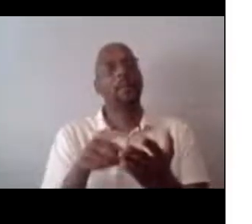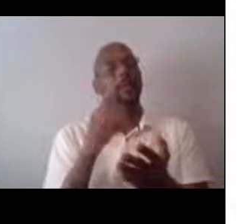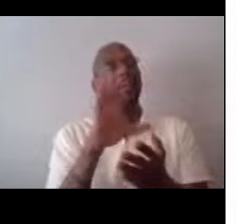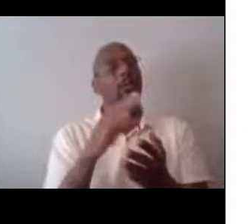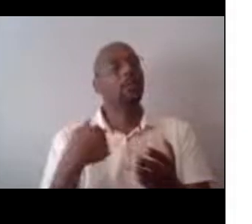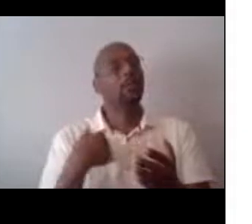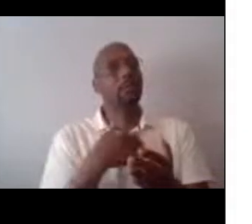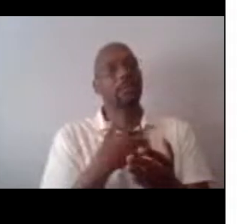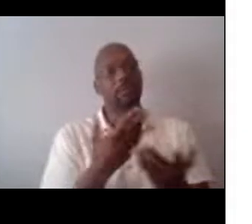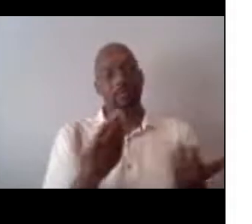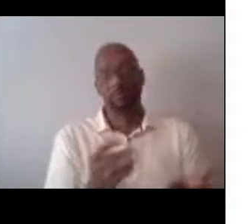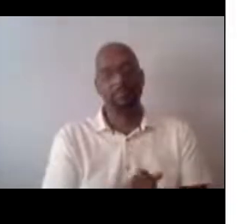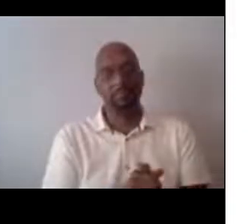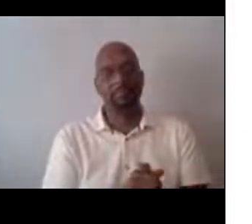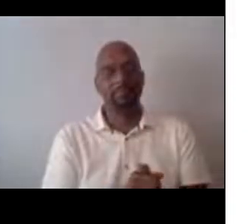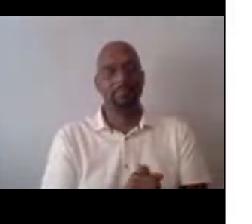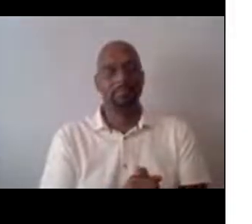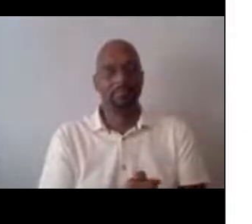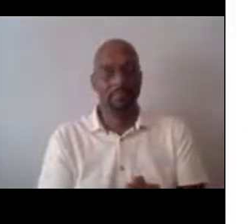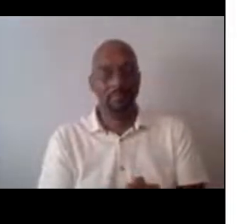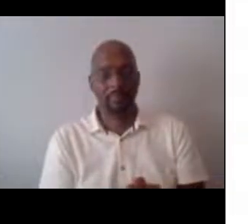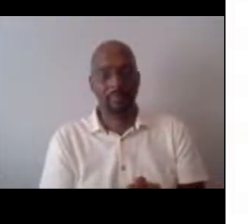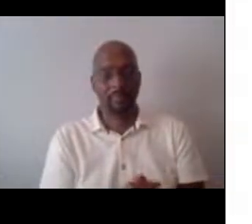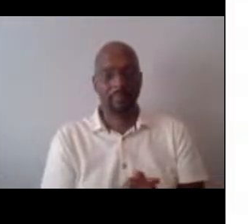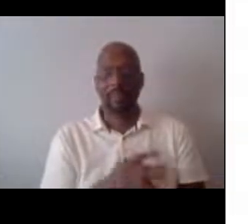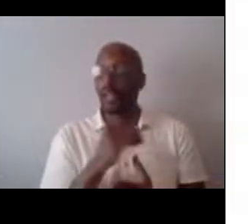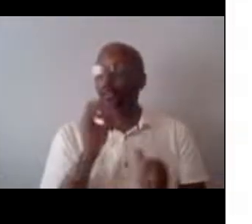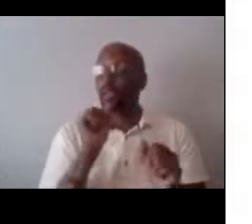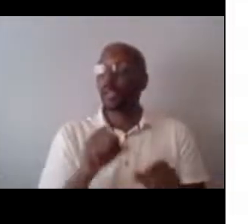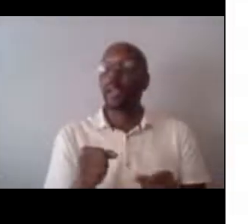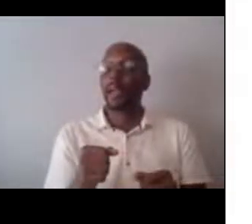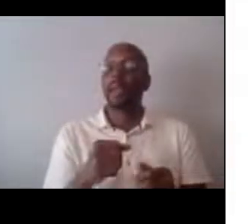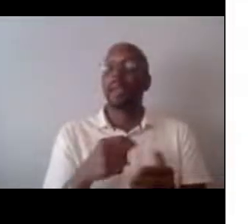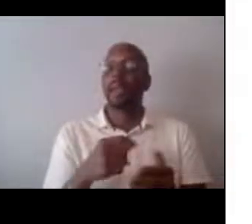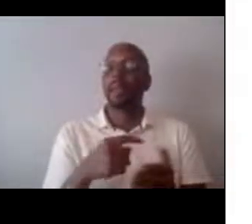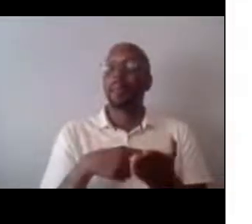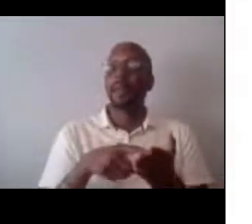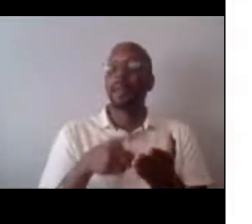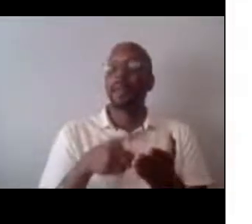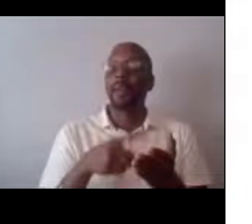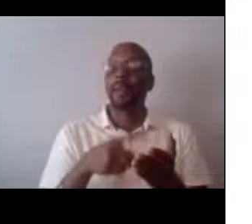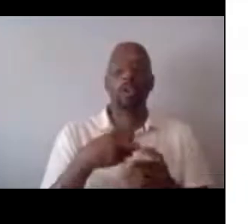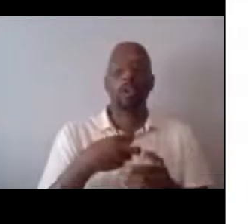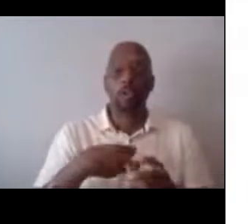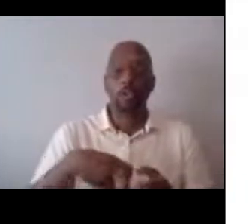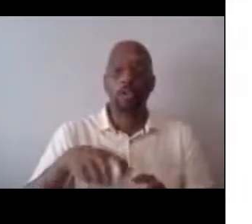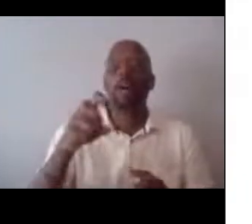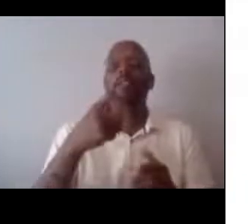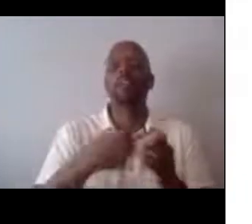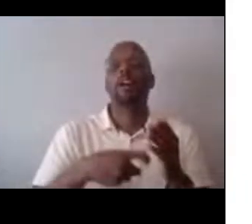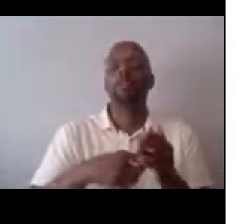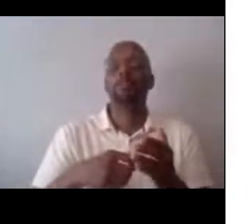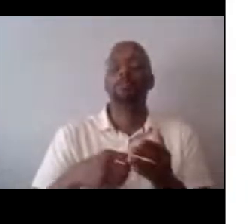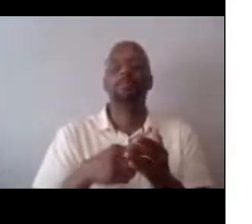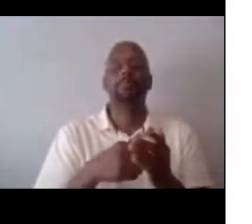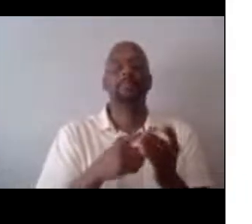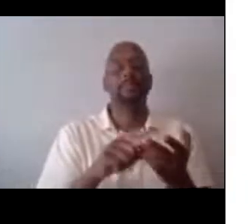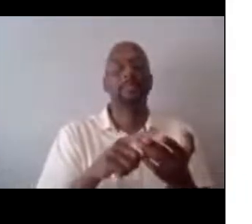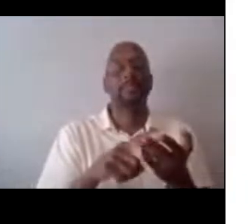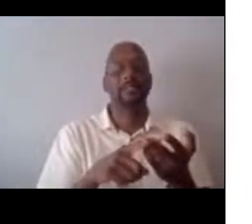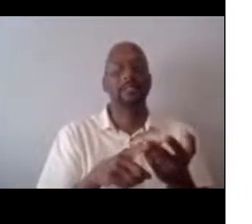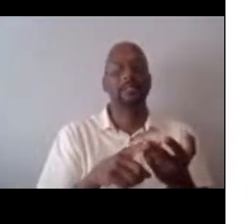to reimburse committee members for travel costs incurred and any kind of